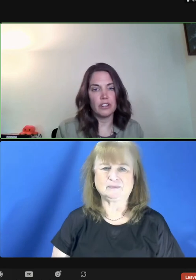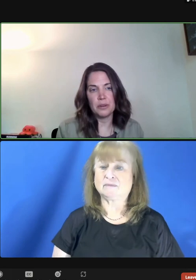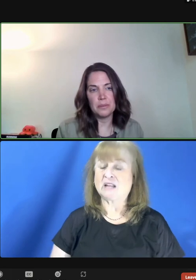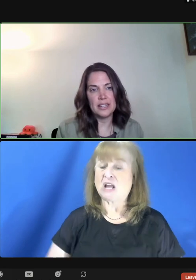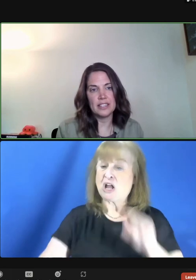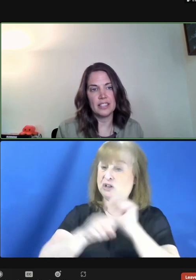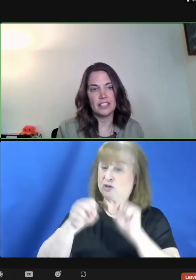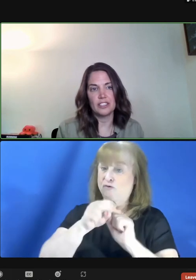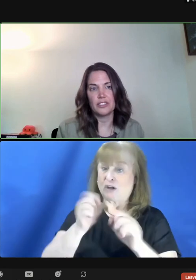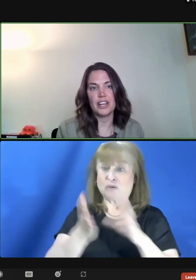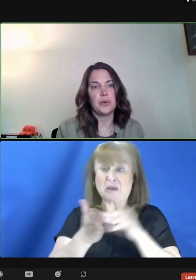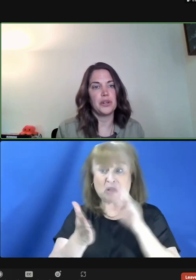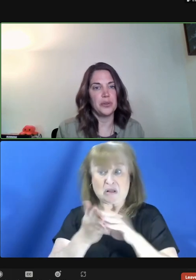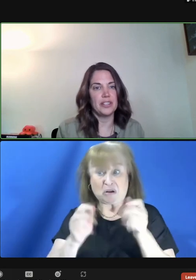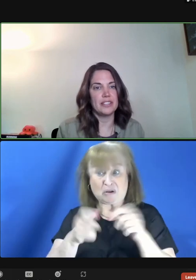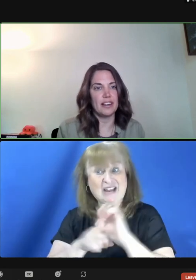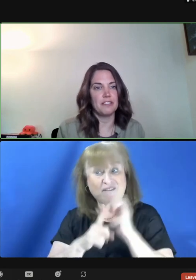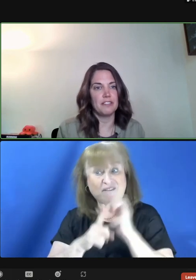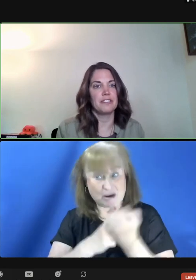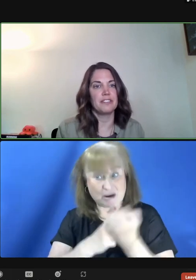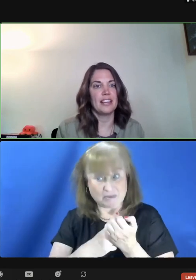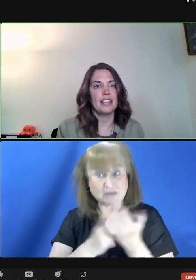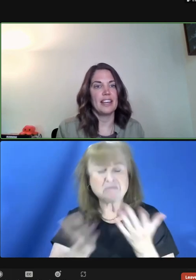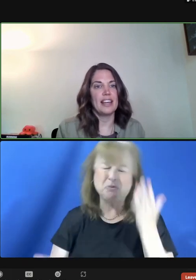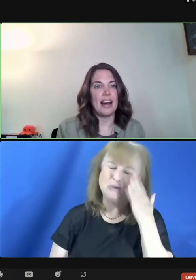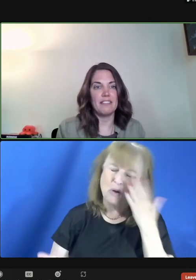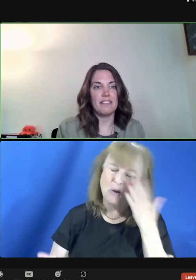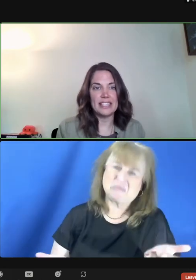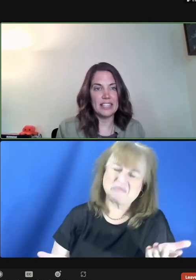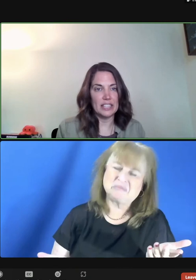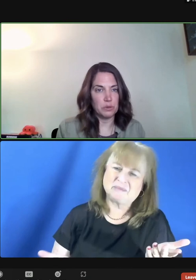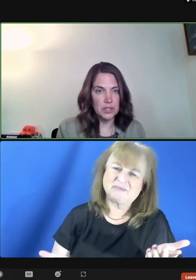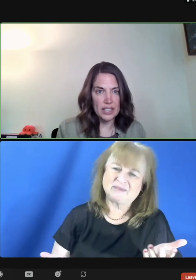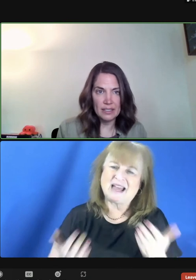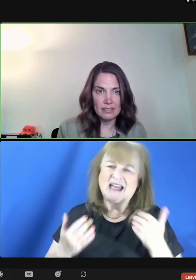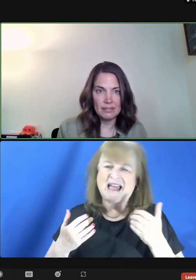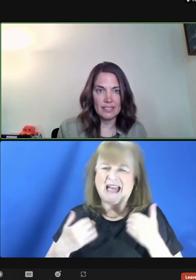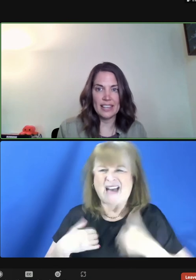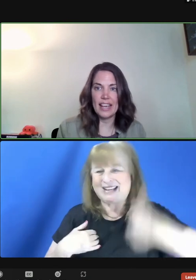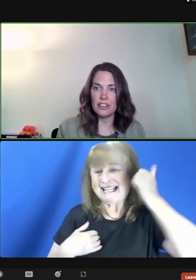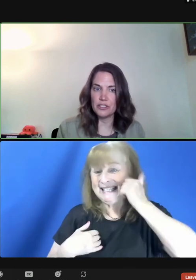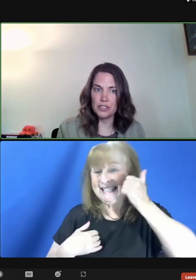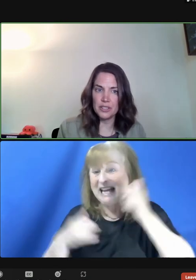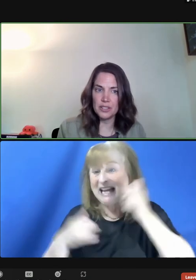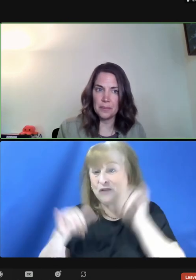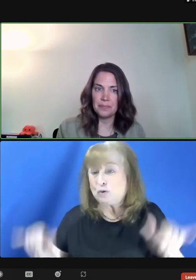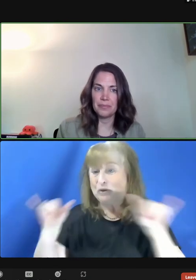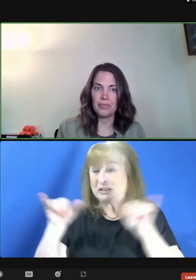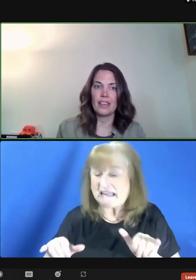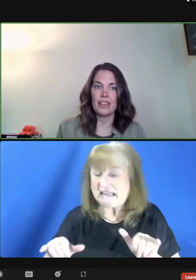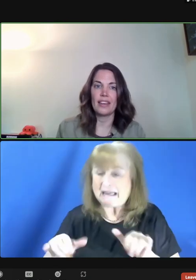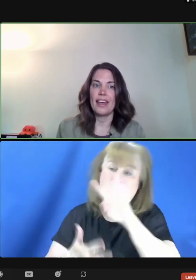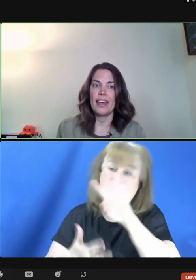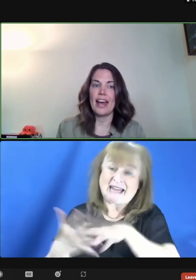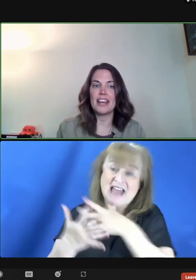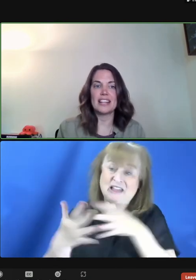Structuring the learning environment, right? We know this stuff. Having that daily routine, that calendar